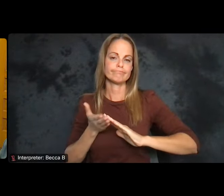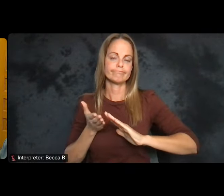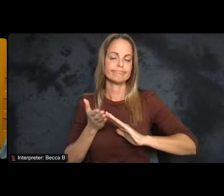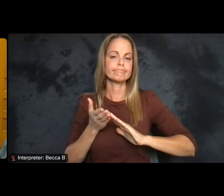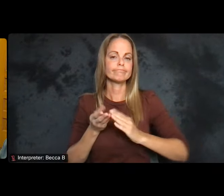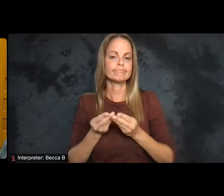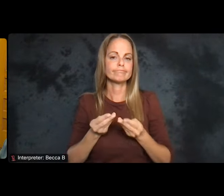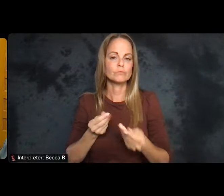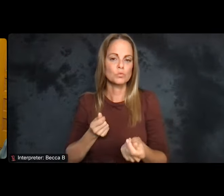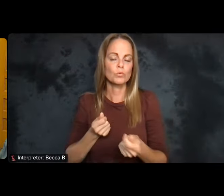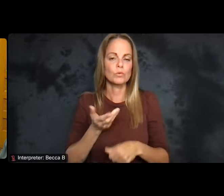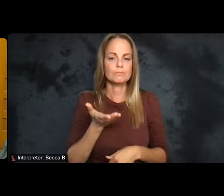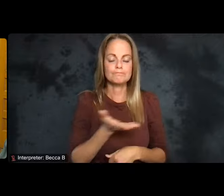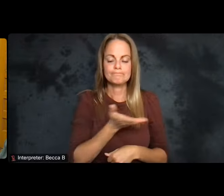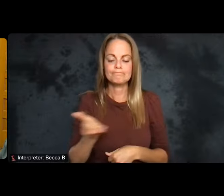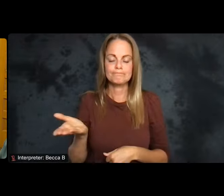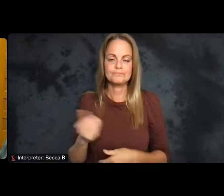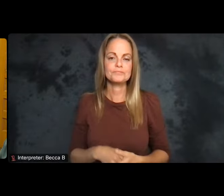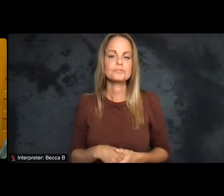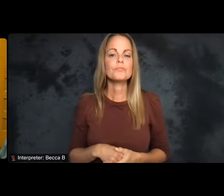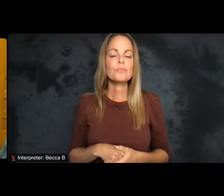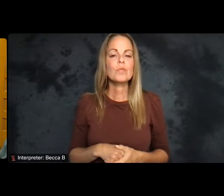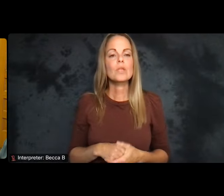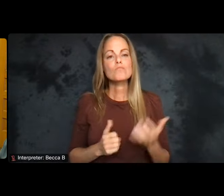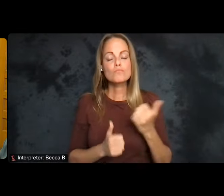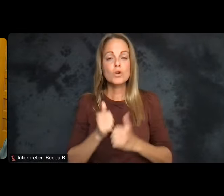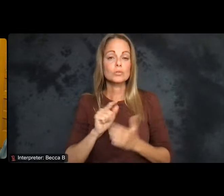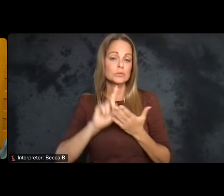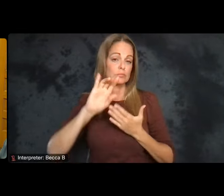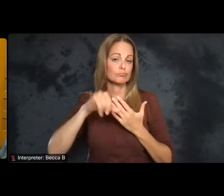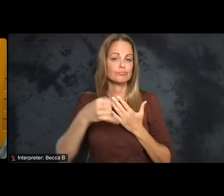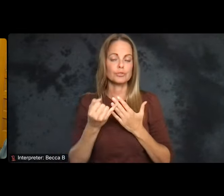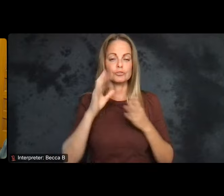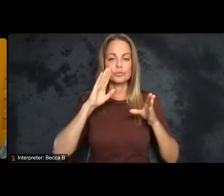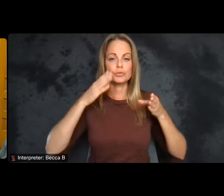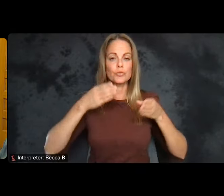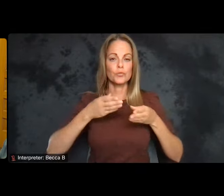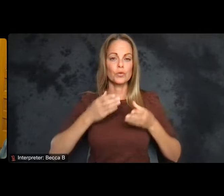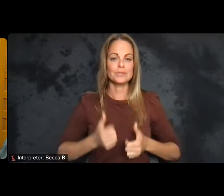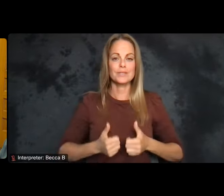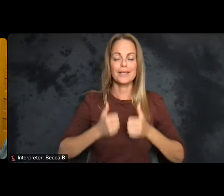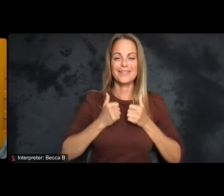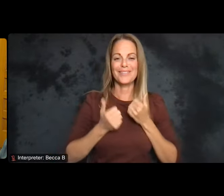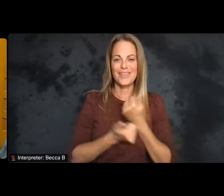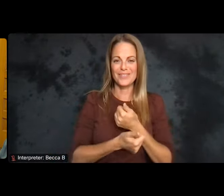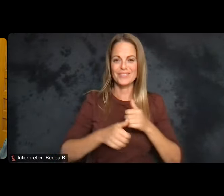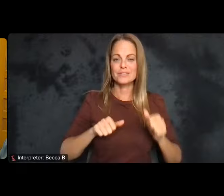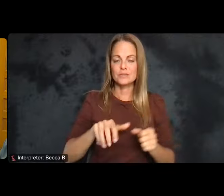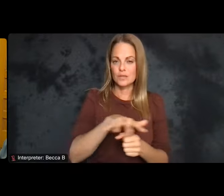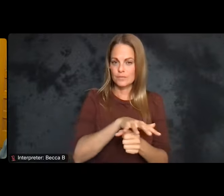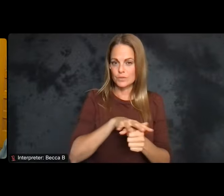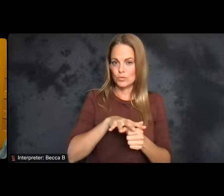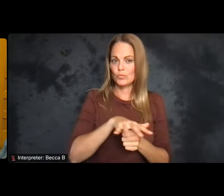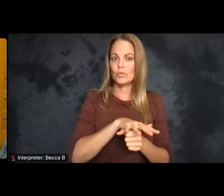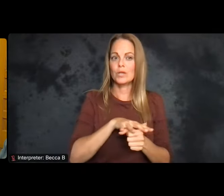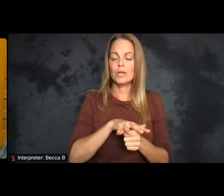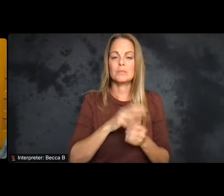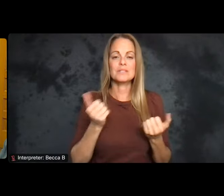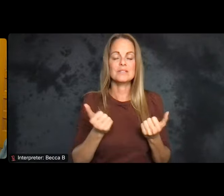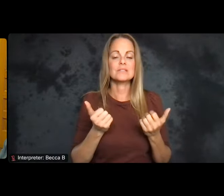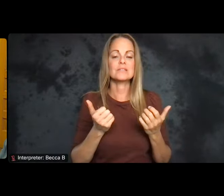But primarily our projects are focused in the life safety realm, if you will. And so these are items that are meant